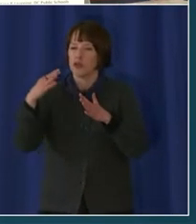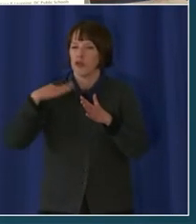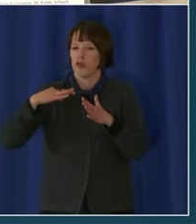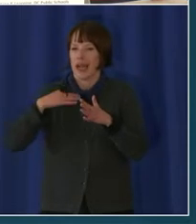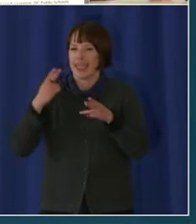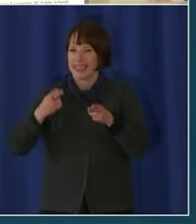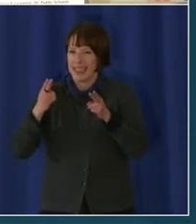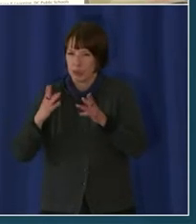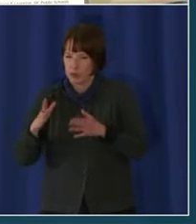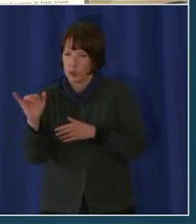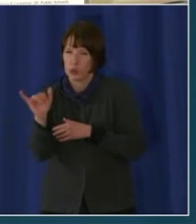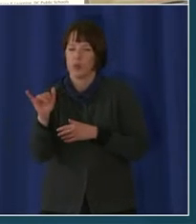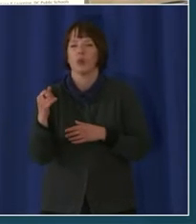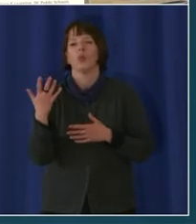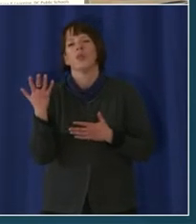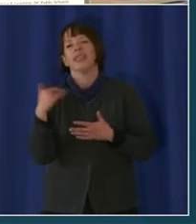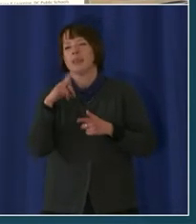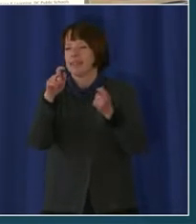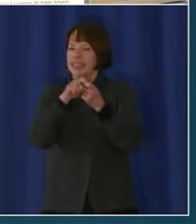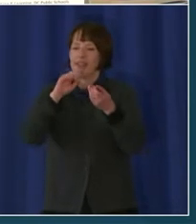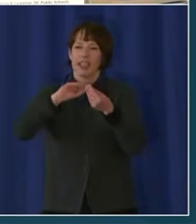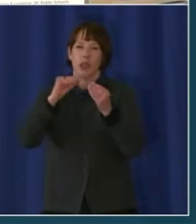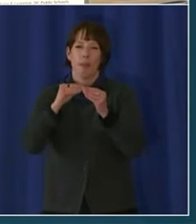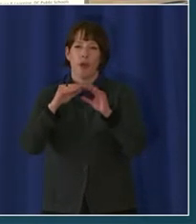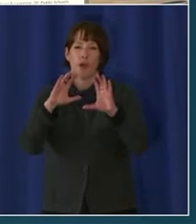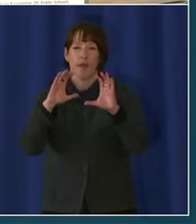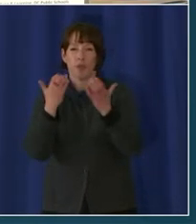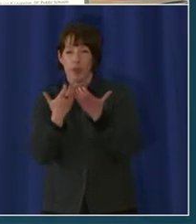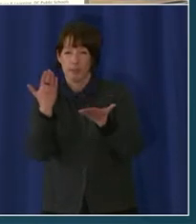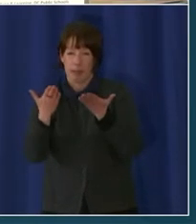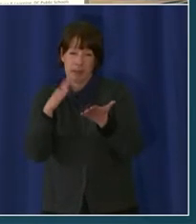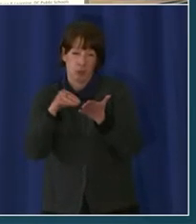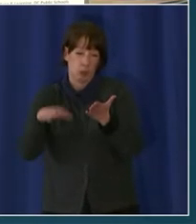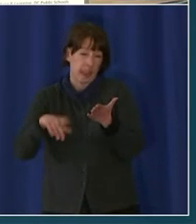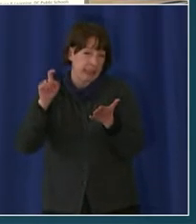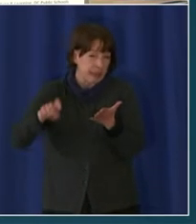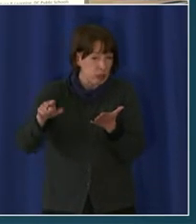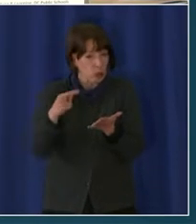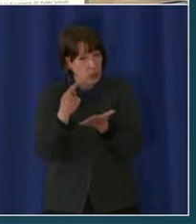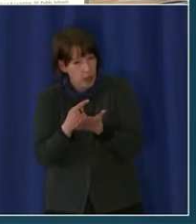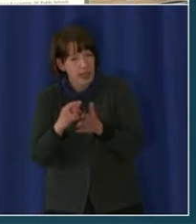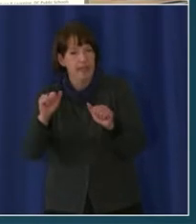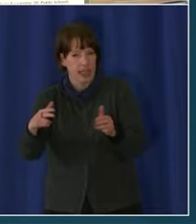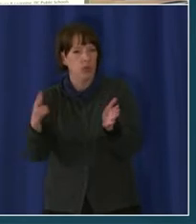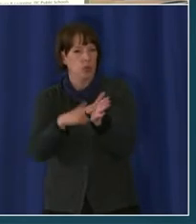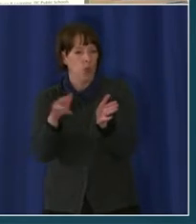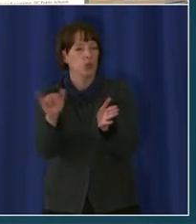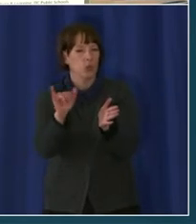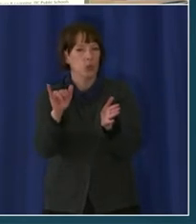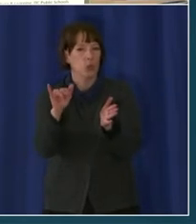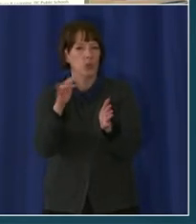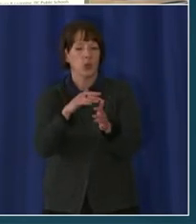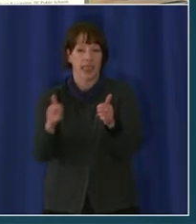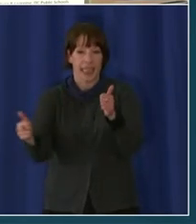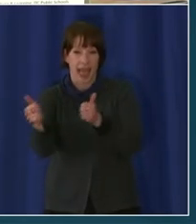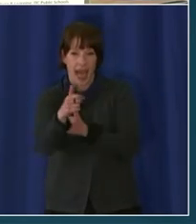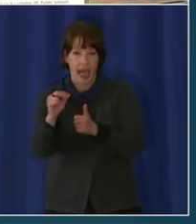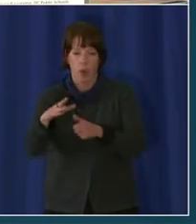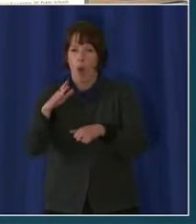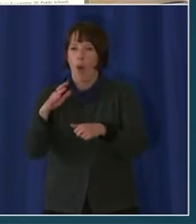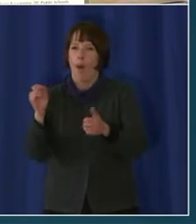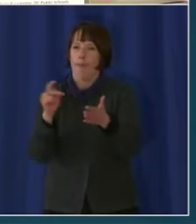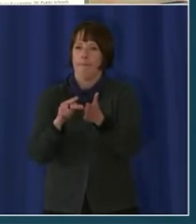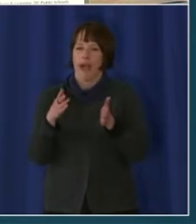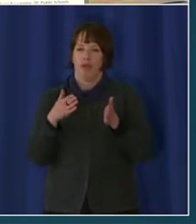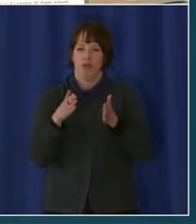that's a certain number of courses that students may need to graduate. Students can enroll in as well to get ahead or get back on